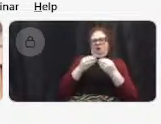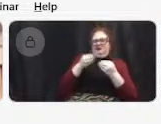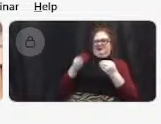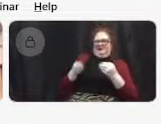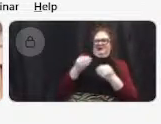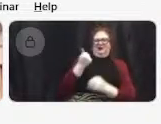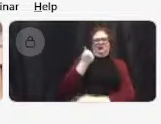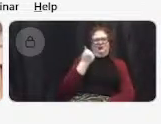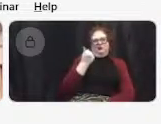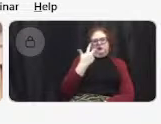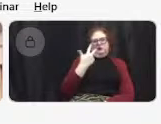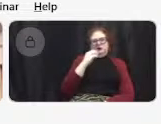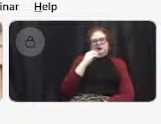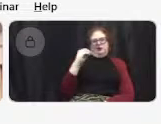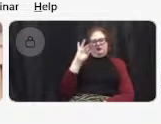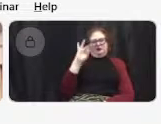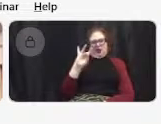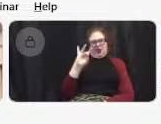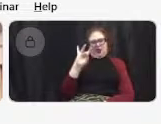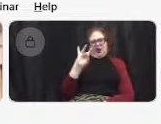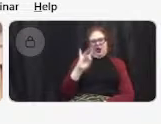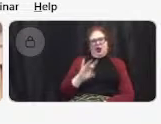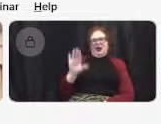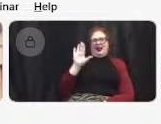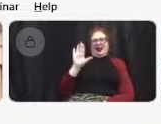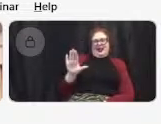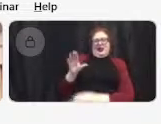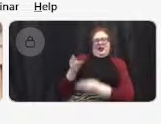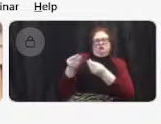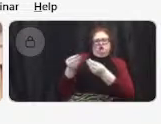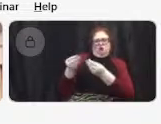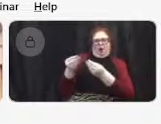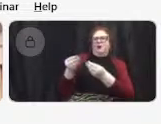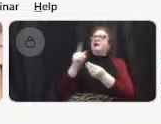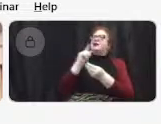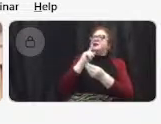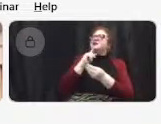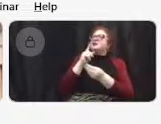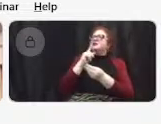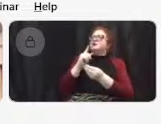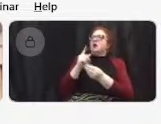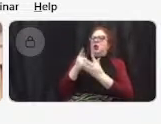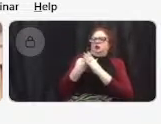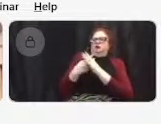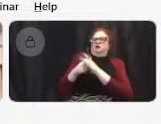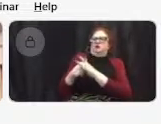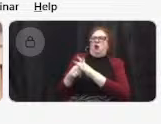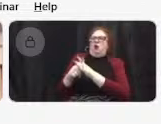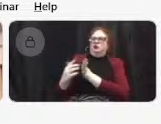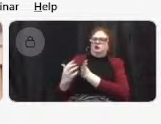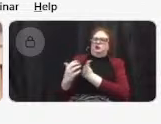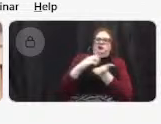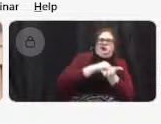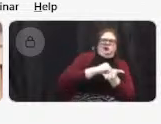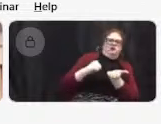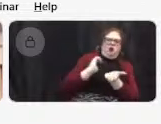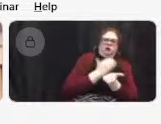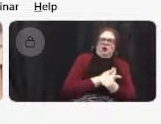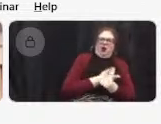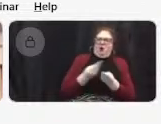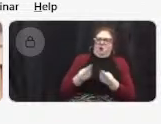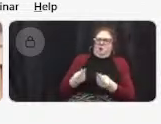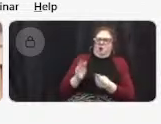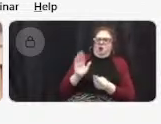13,008. His property is even encroached on our property. His carport